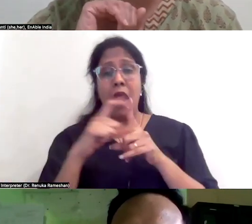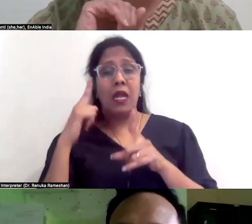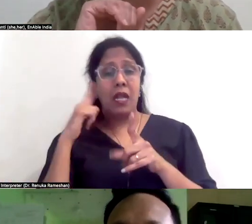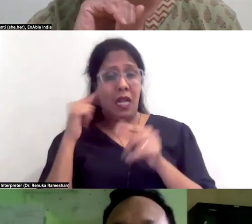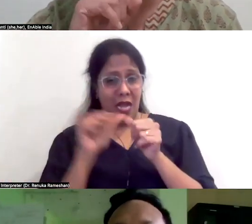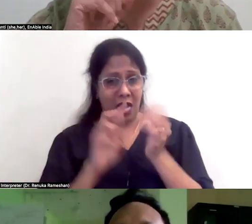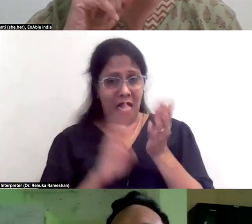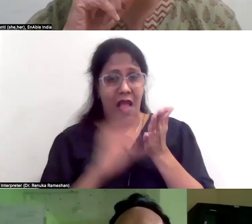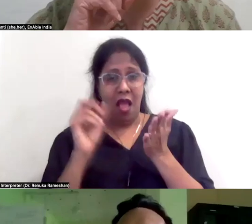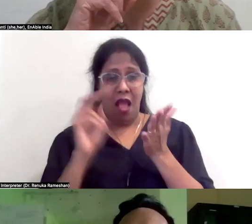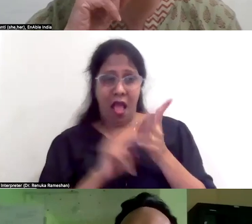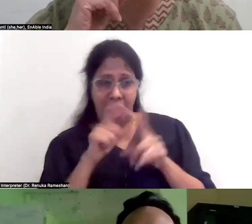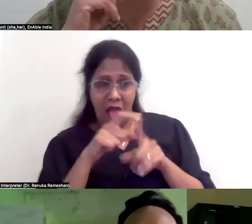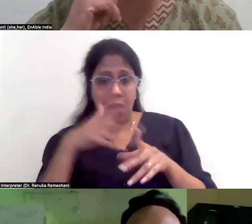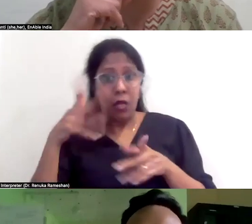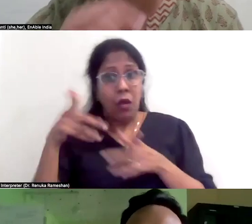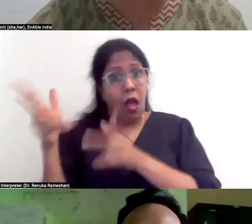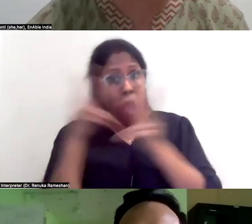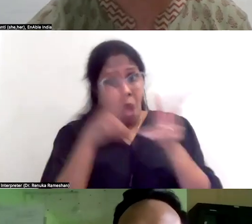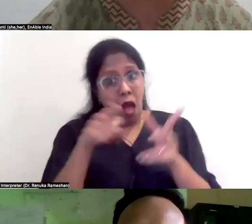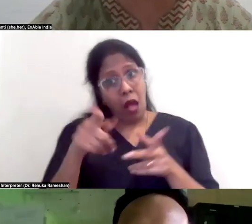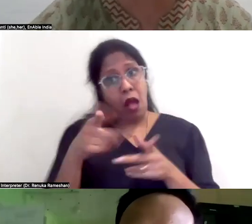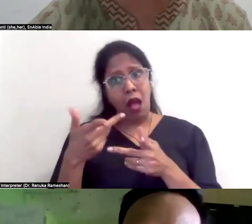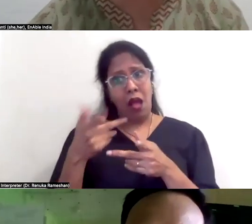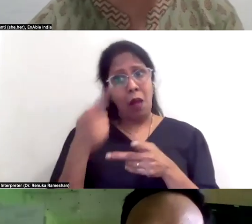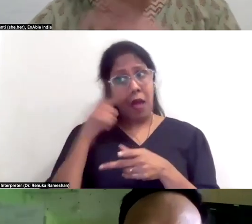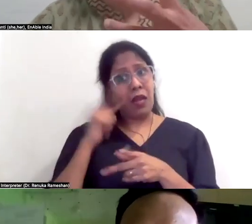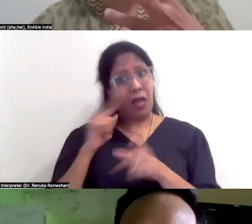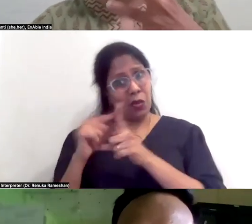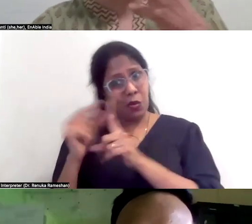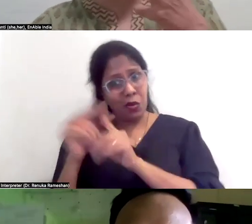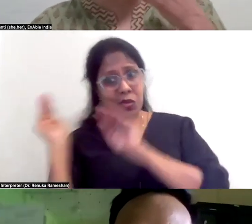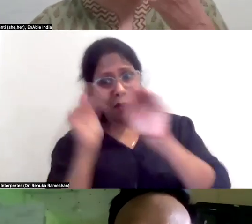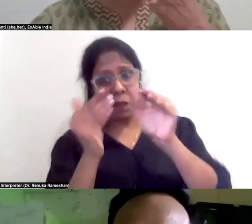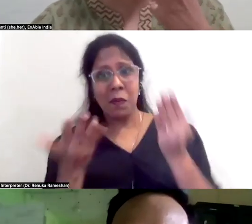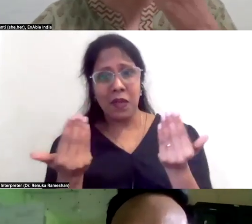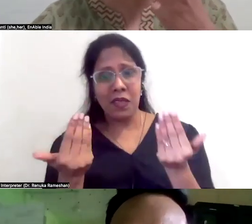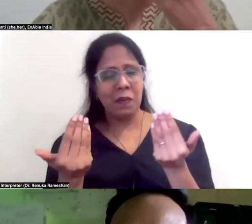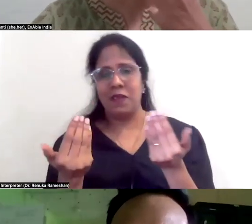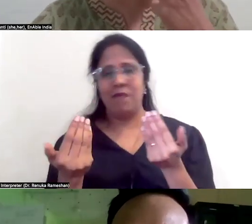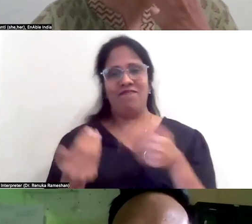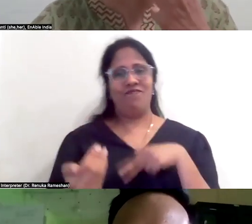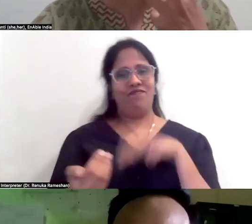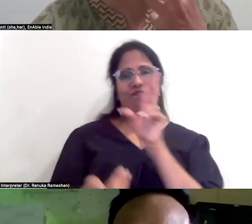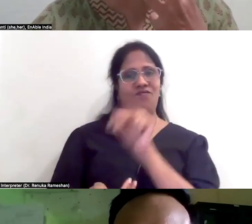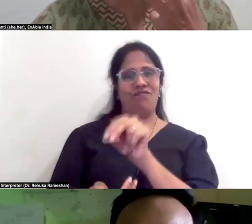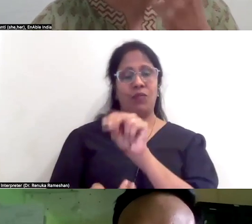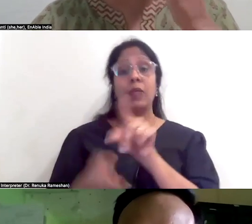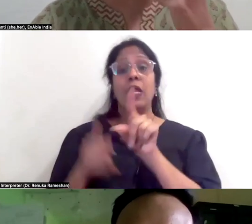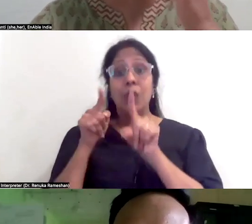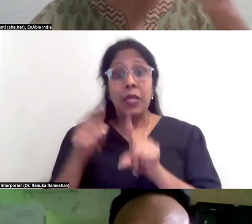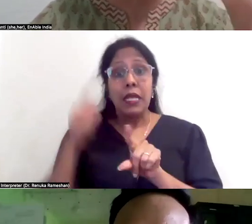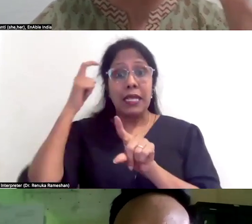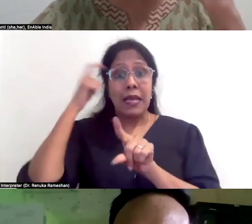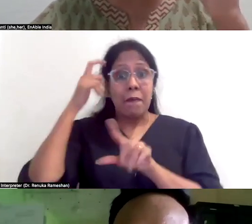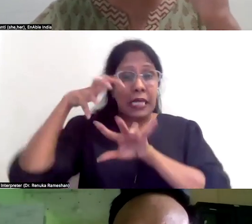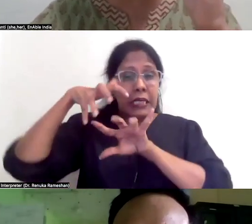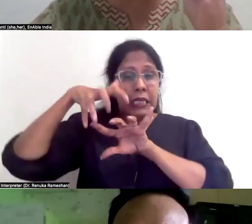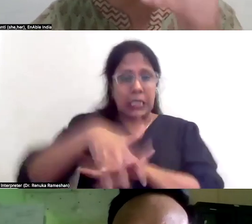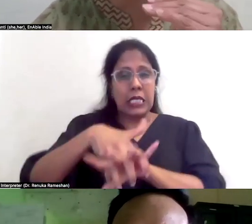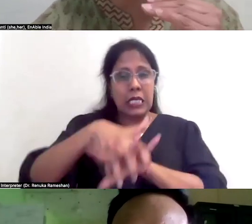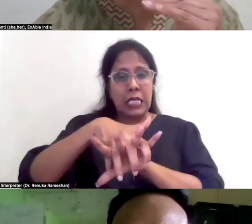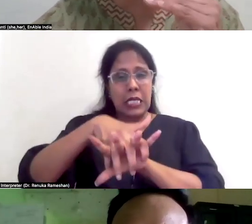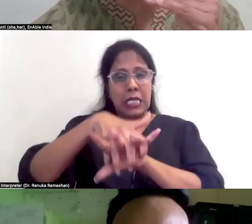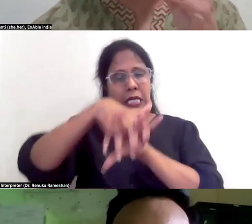things? No, never. No. So No. this is what we have to understand about mental models, that